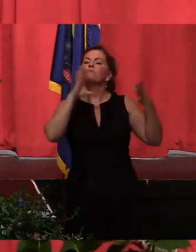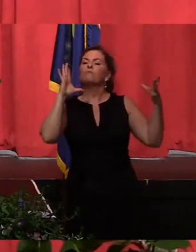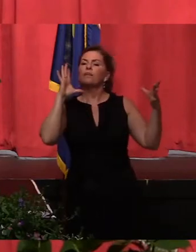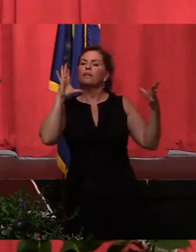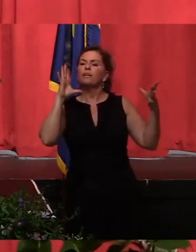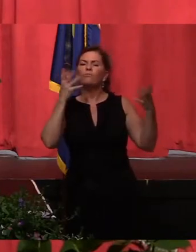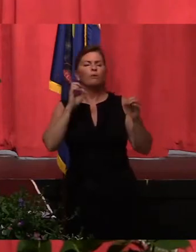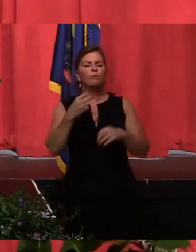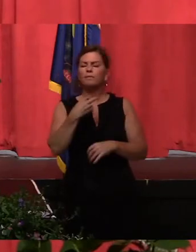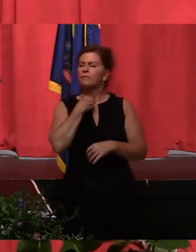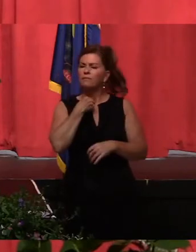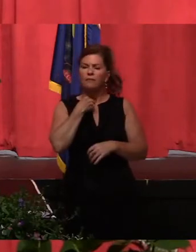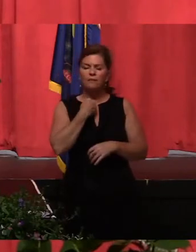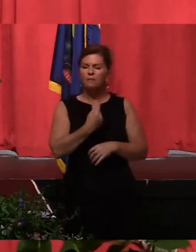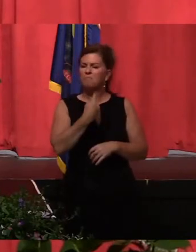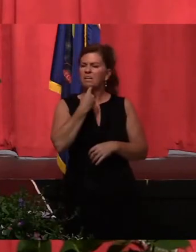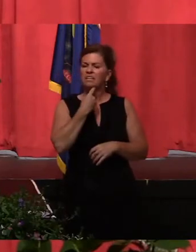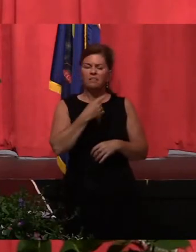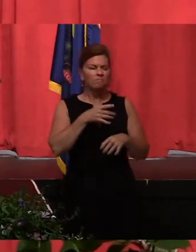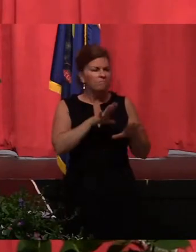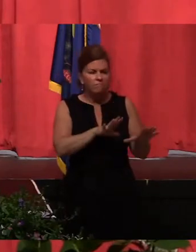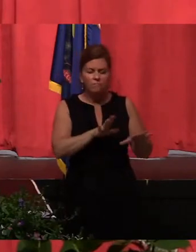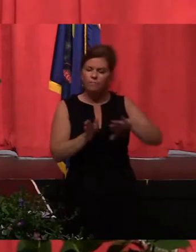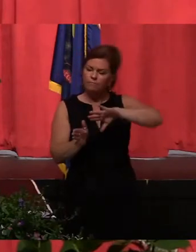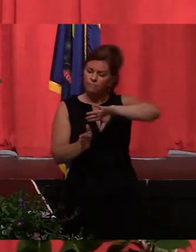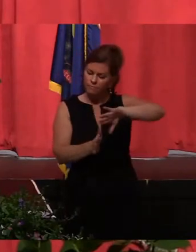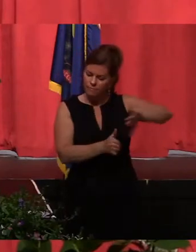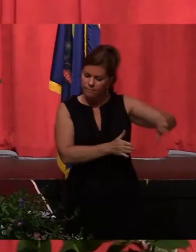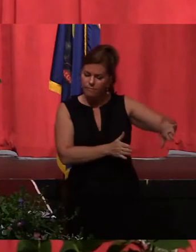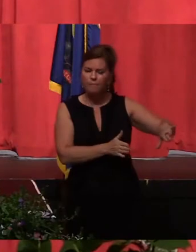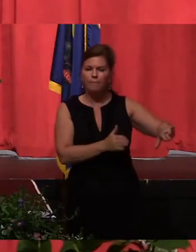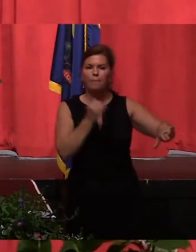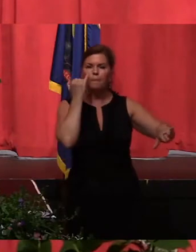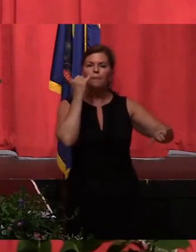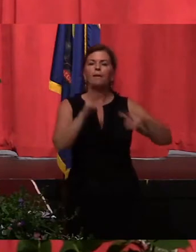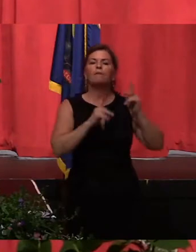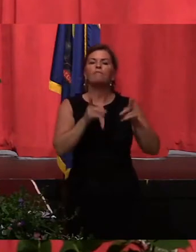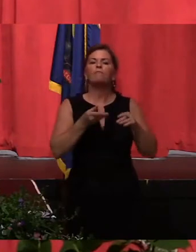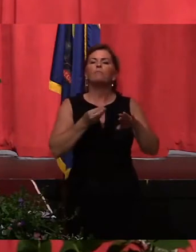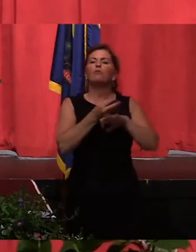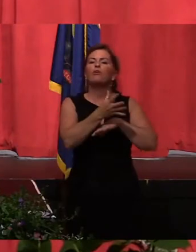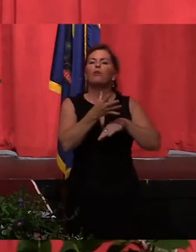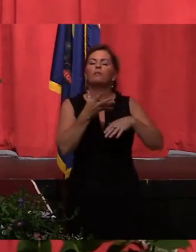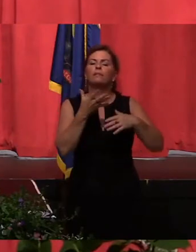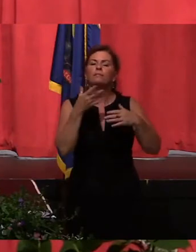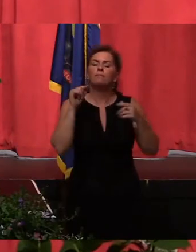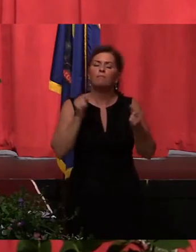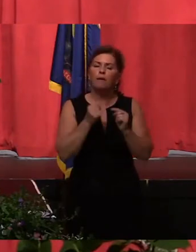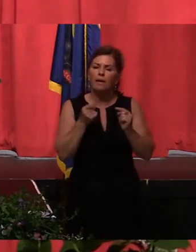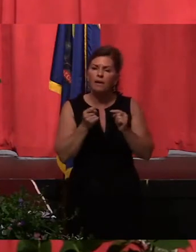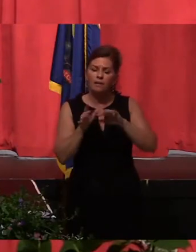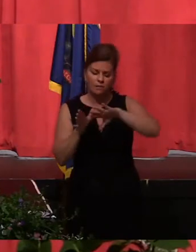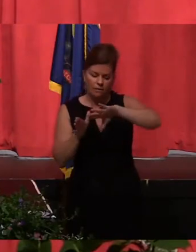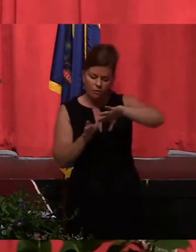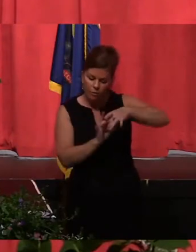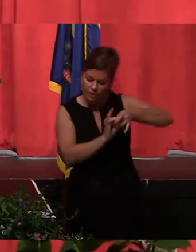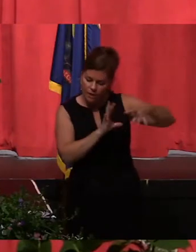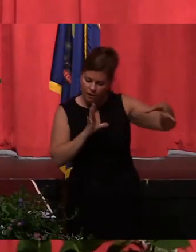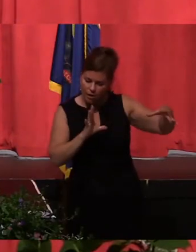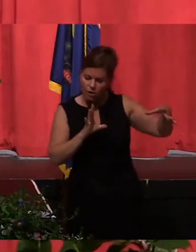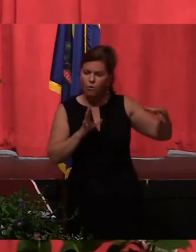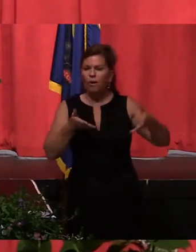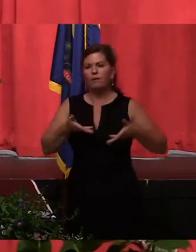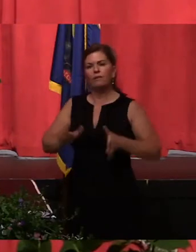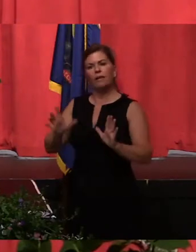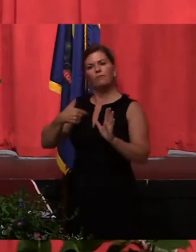lonely lives. Moving on from people who cause us pain sets us free, and it allows us to heal and trust